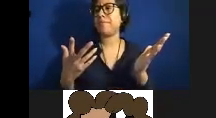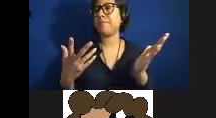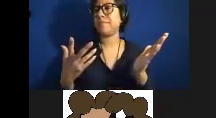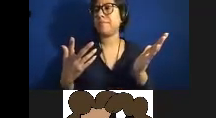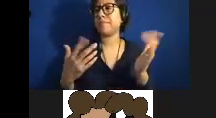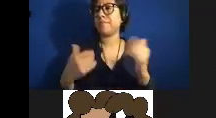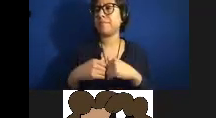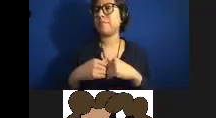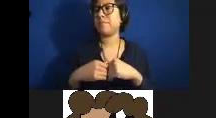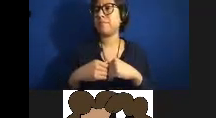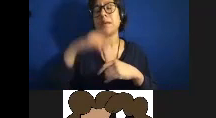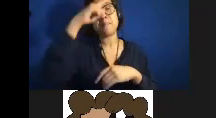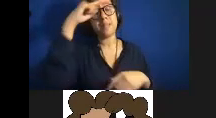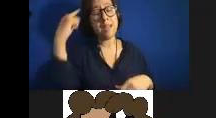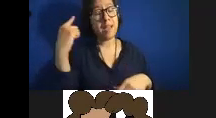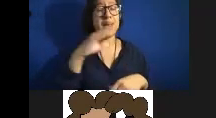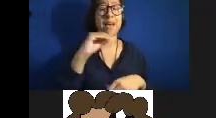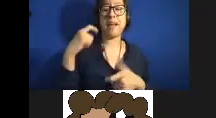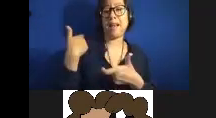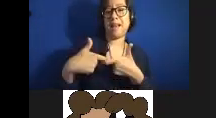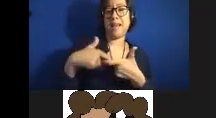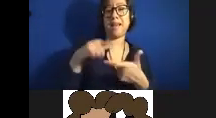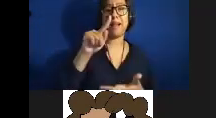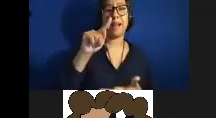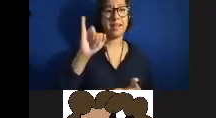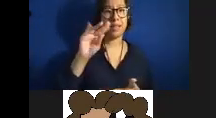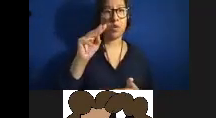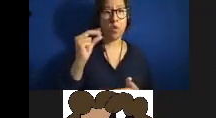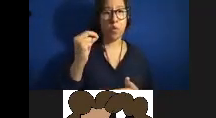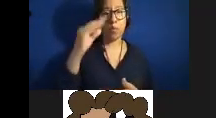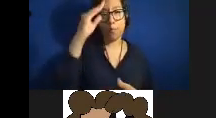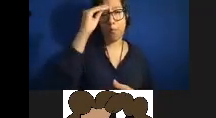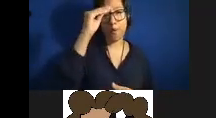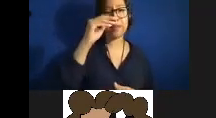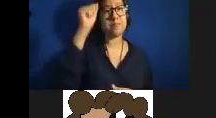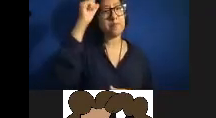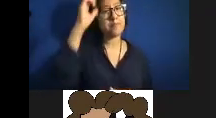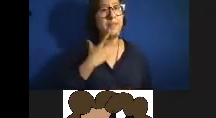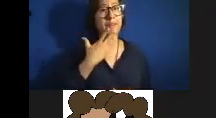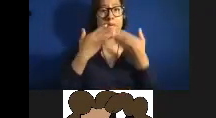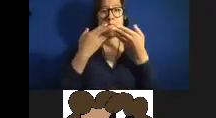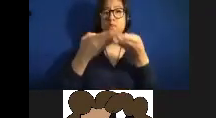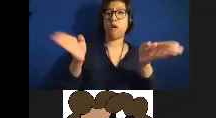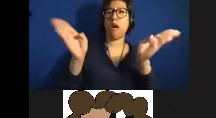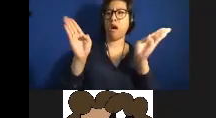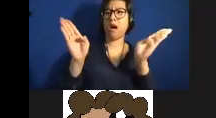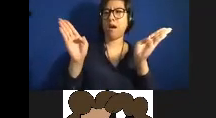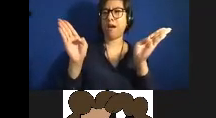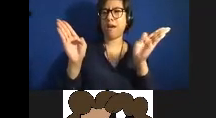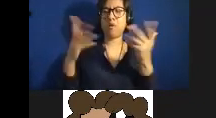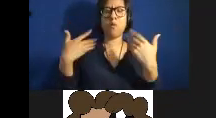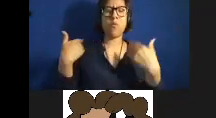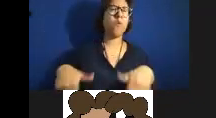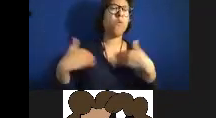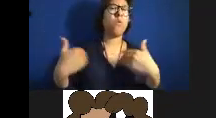for Black and Latino boys and men of color, more broadly, homicide was the number